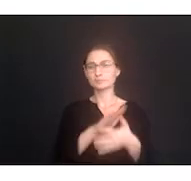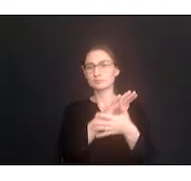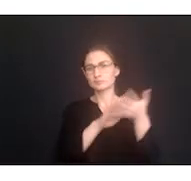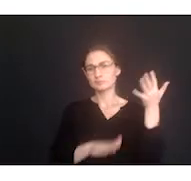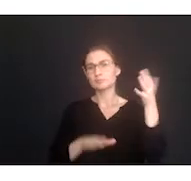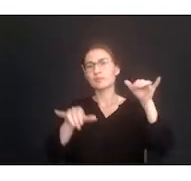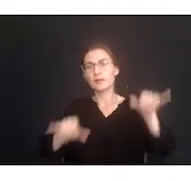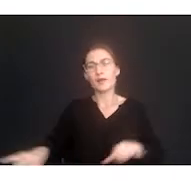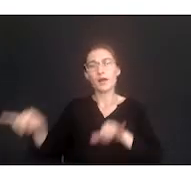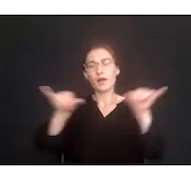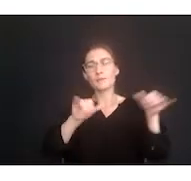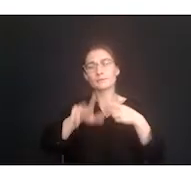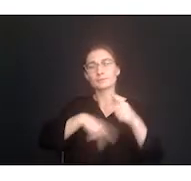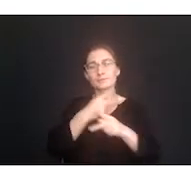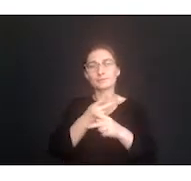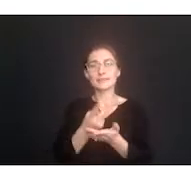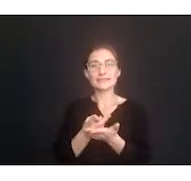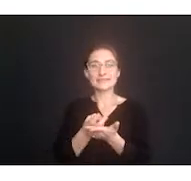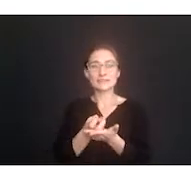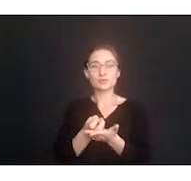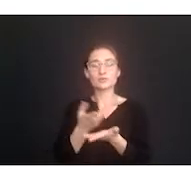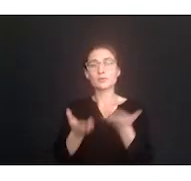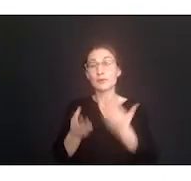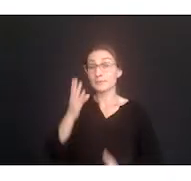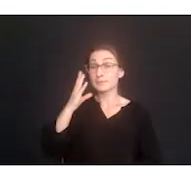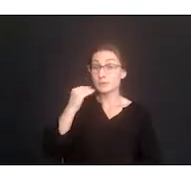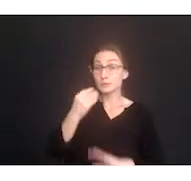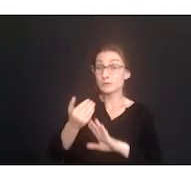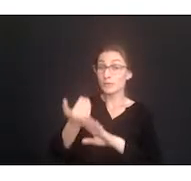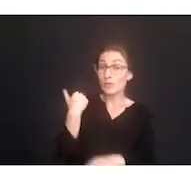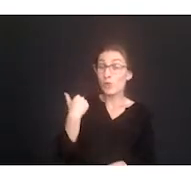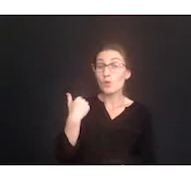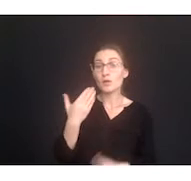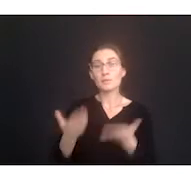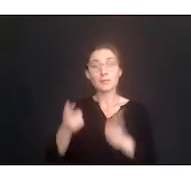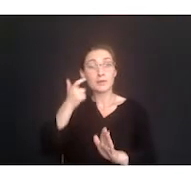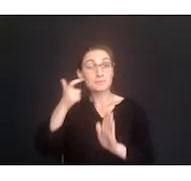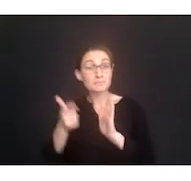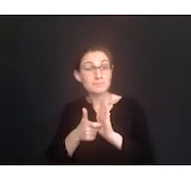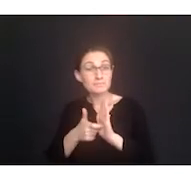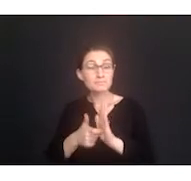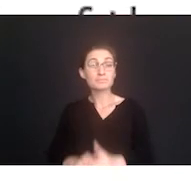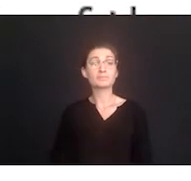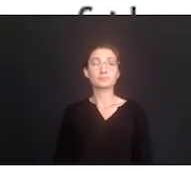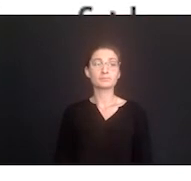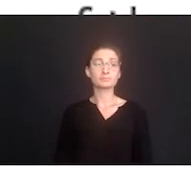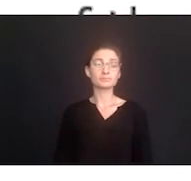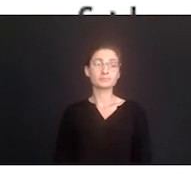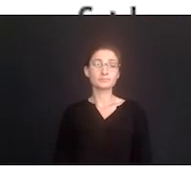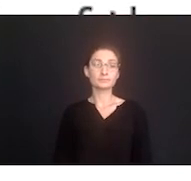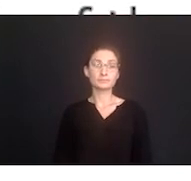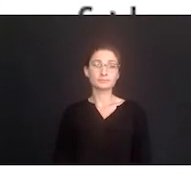are common seizure types that you may have encountered before or a loved one may have.